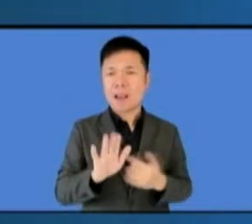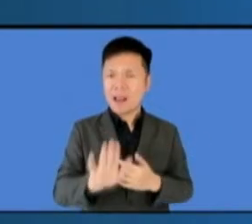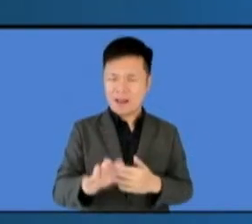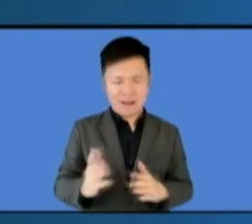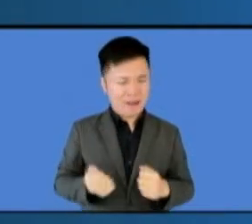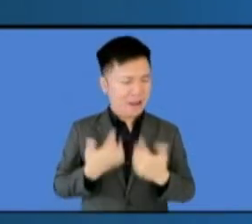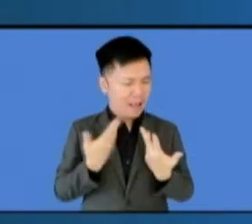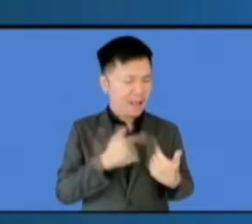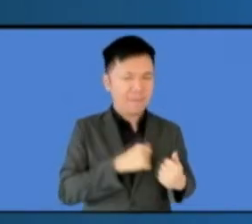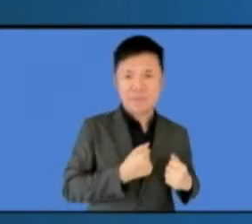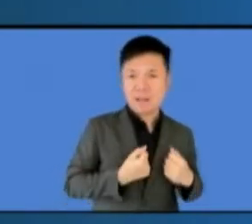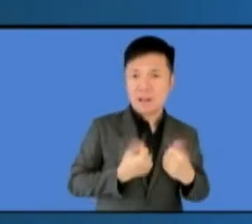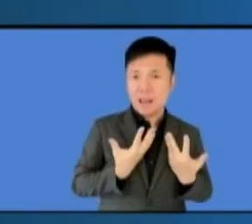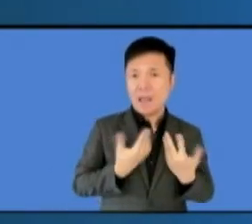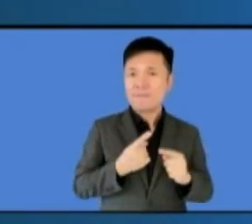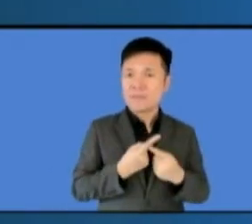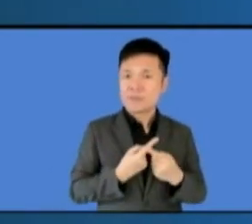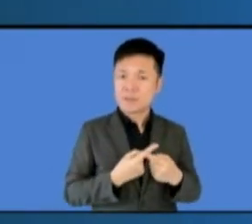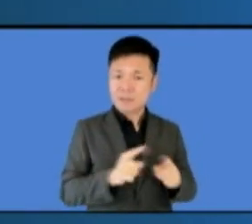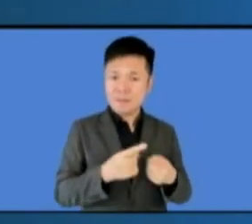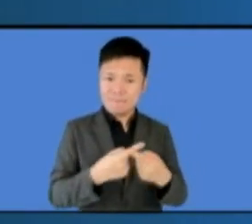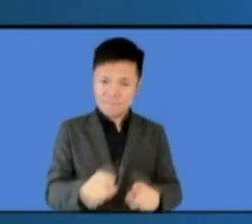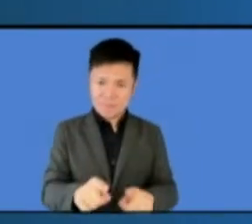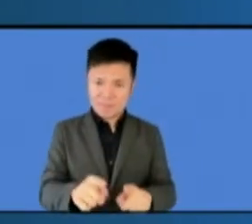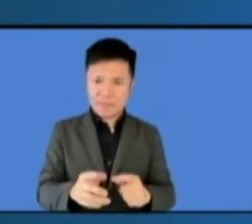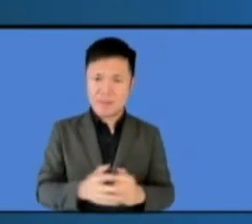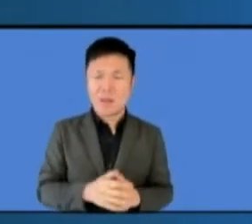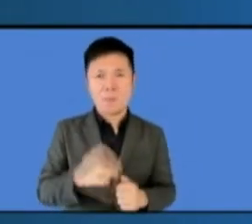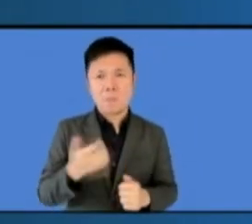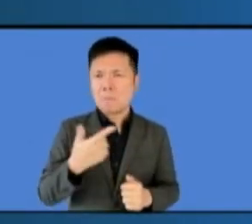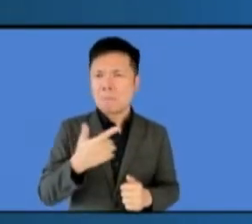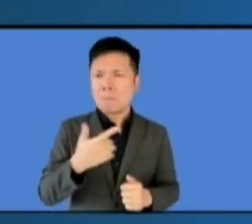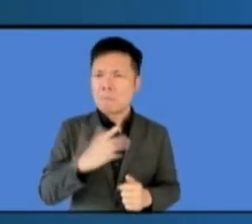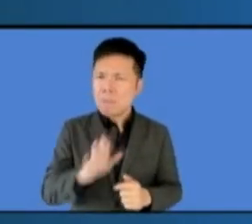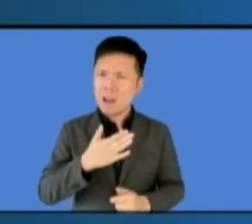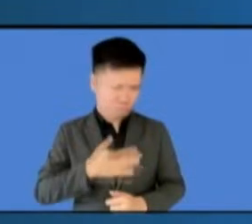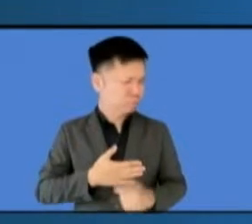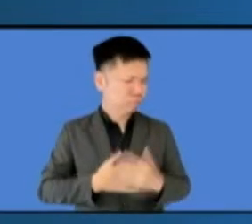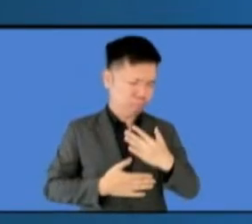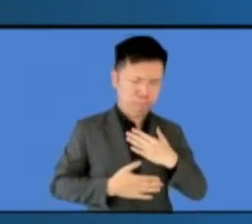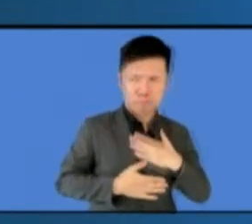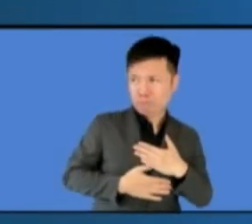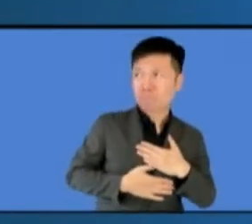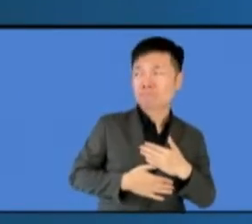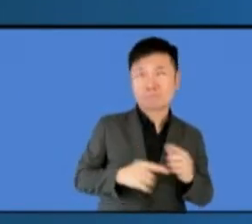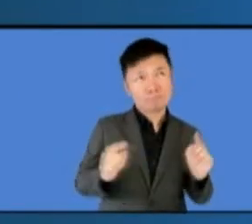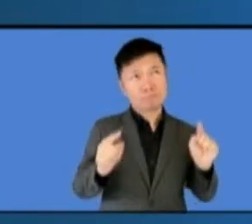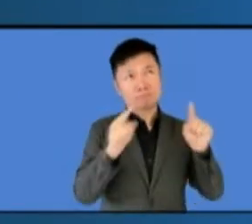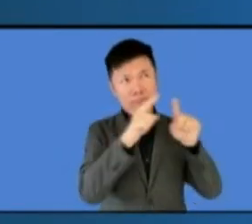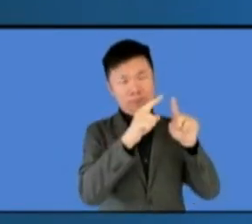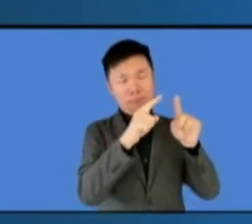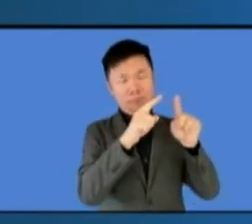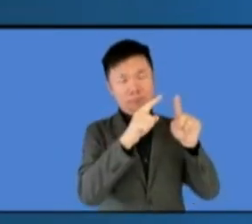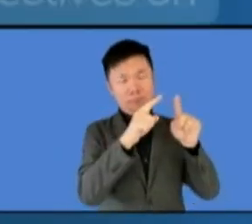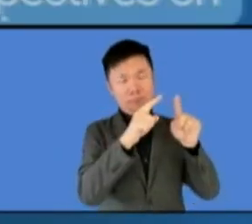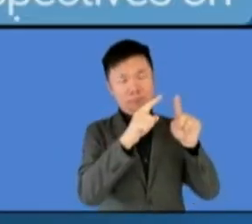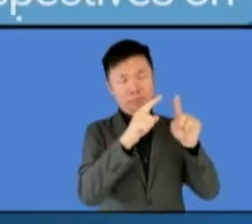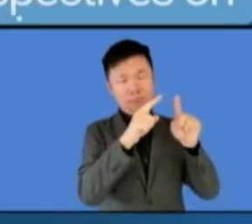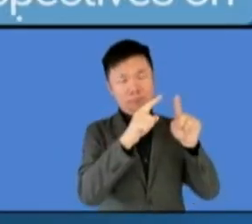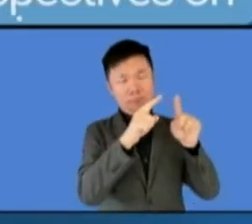So we all need the same thing in life, but times have changed, and it's hard for us